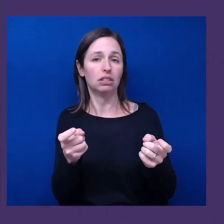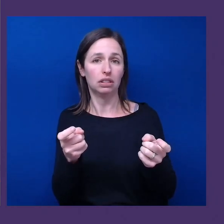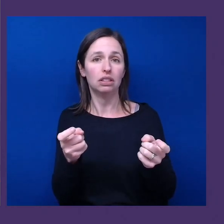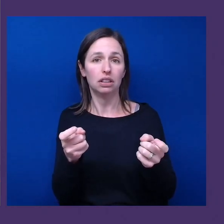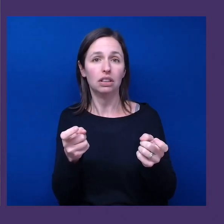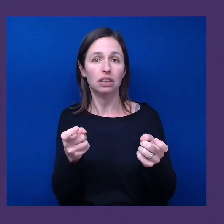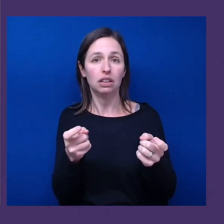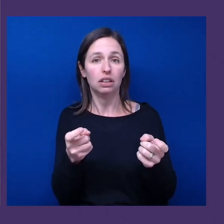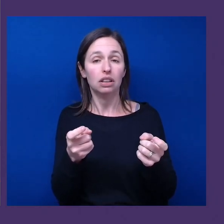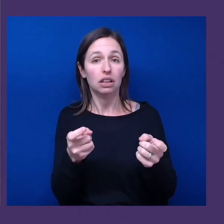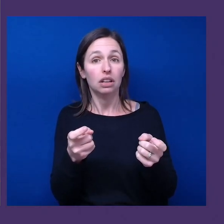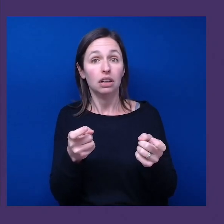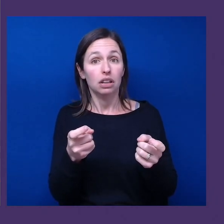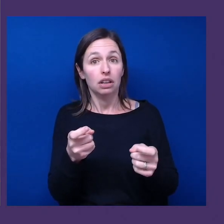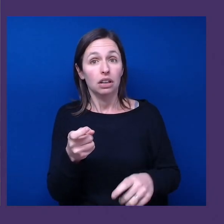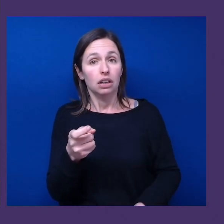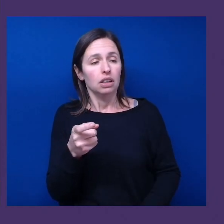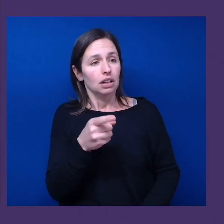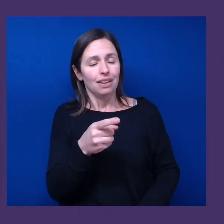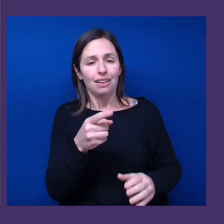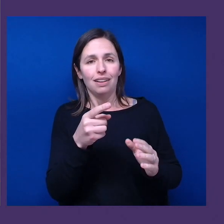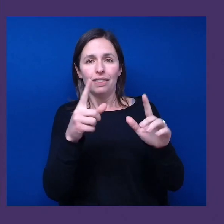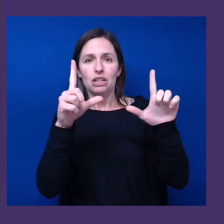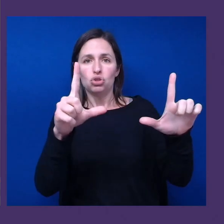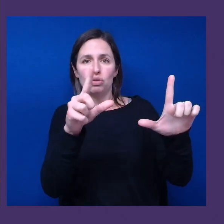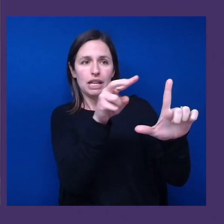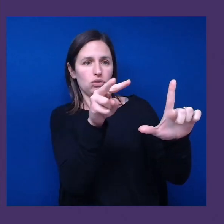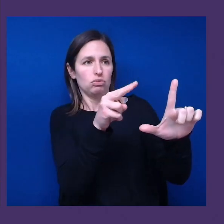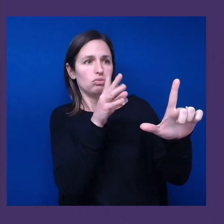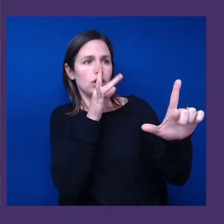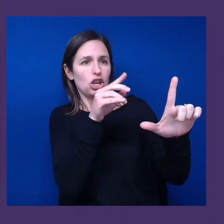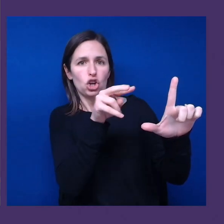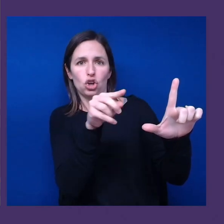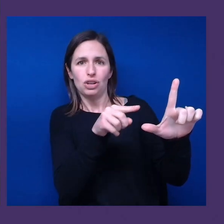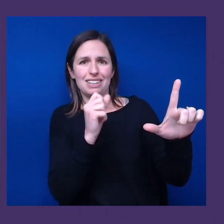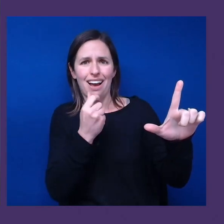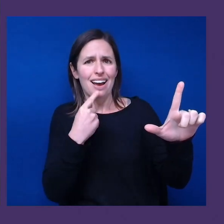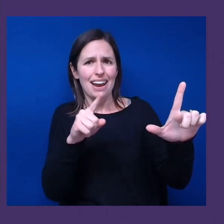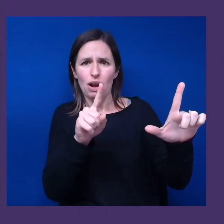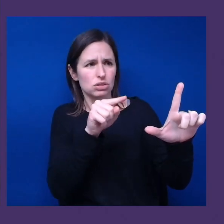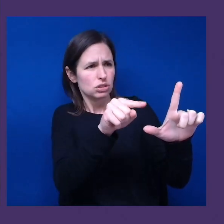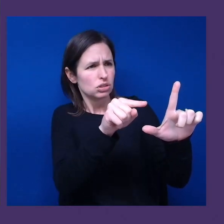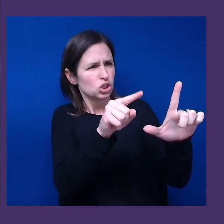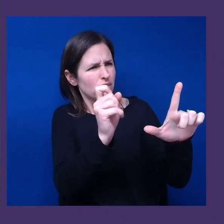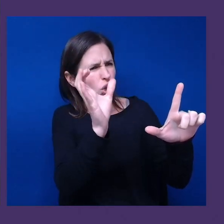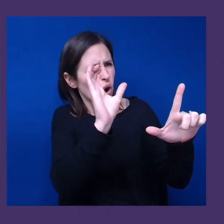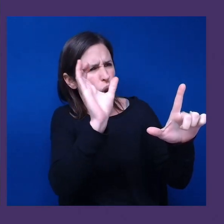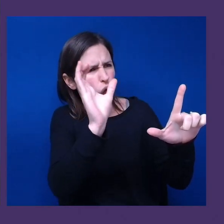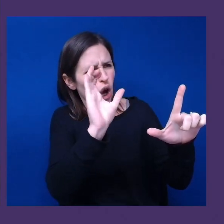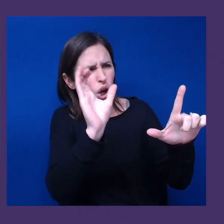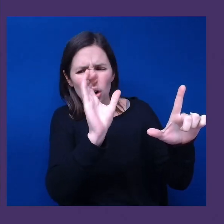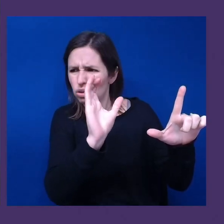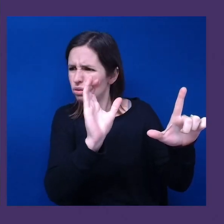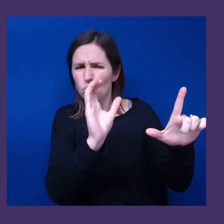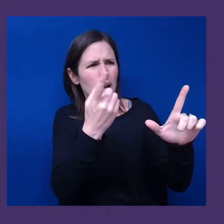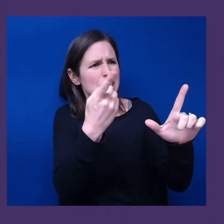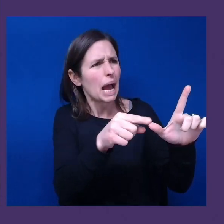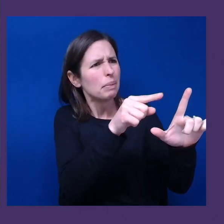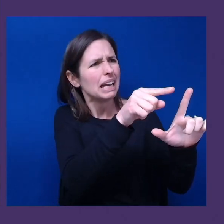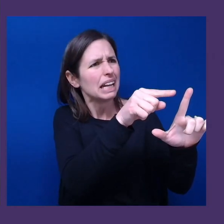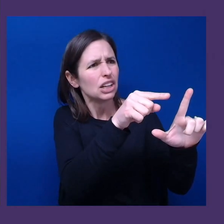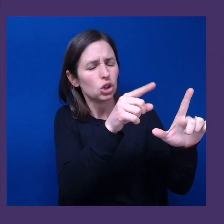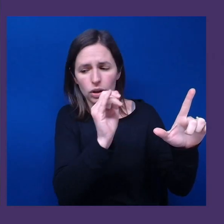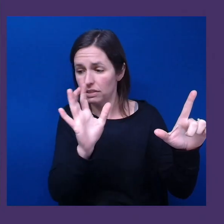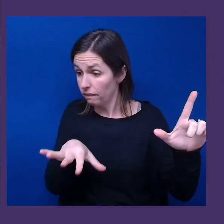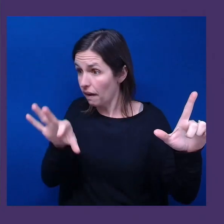dialogue, the screen reader is not announced anything. So you have to go and find out what is this dialogue all about. Yeah, you